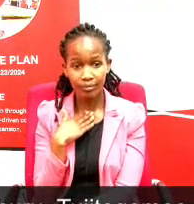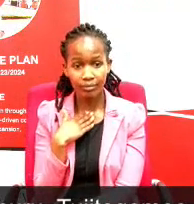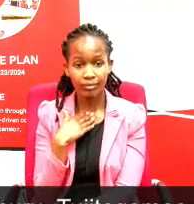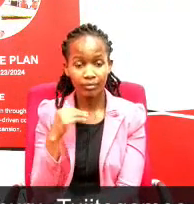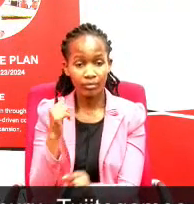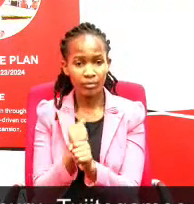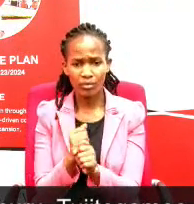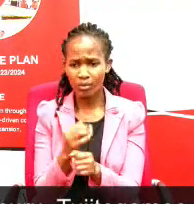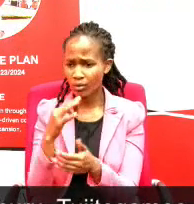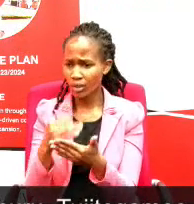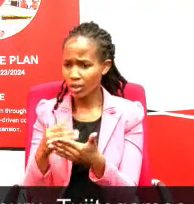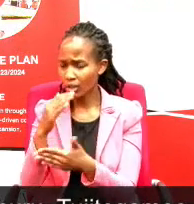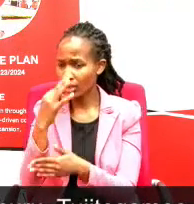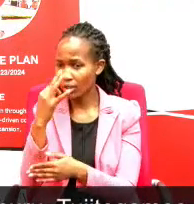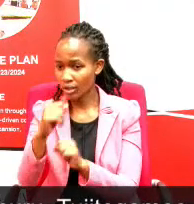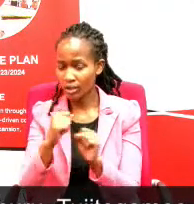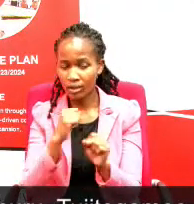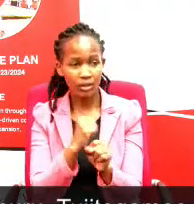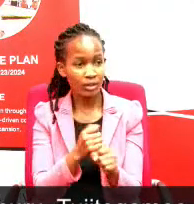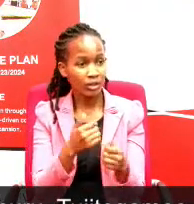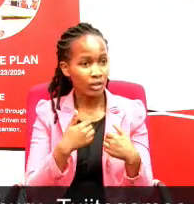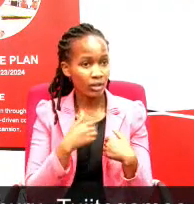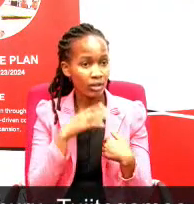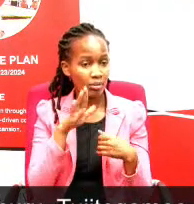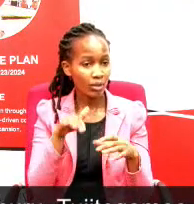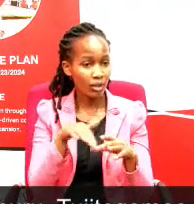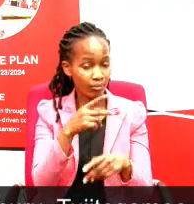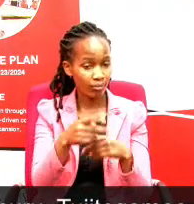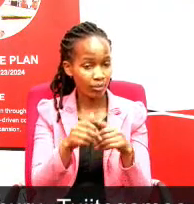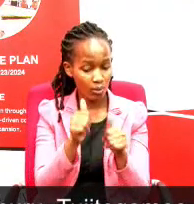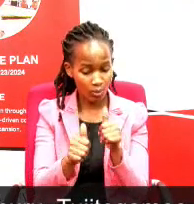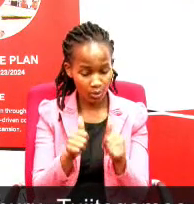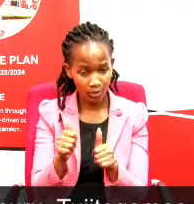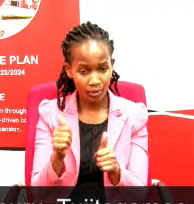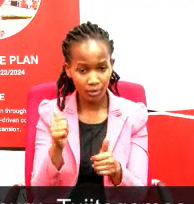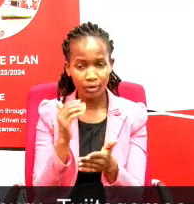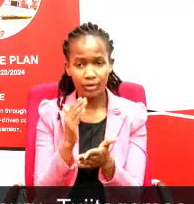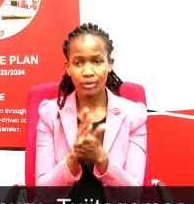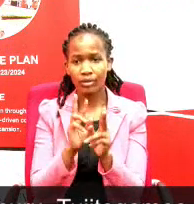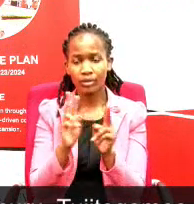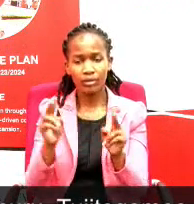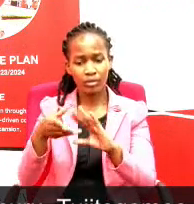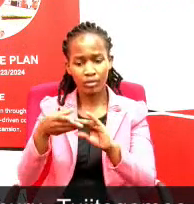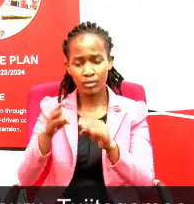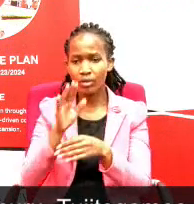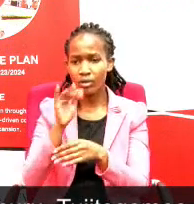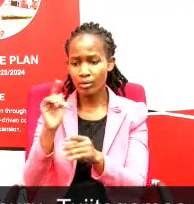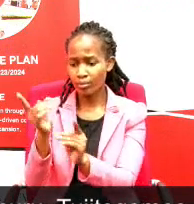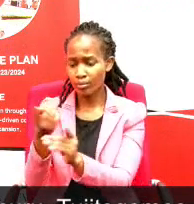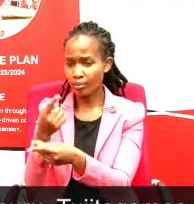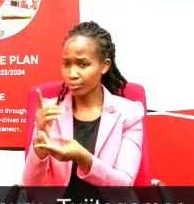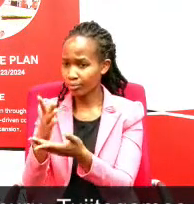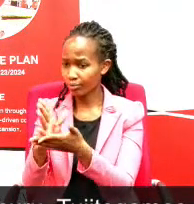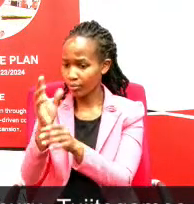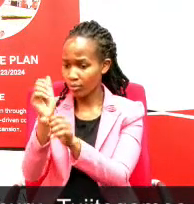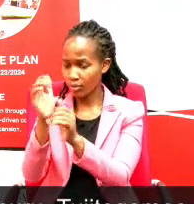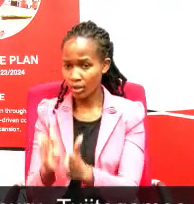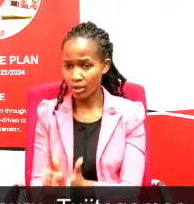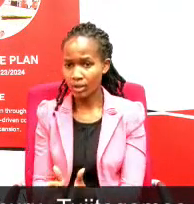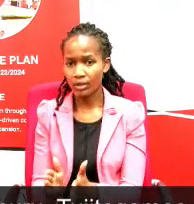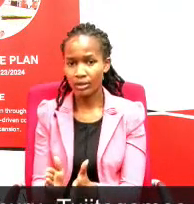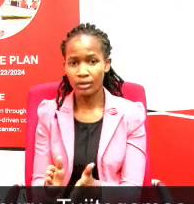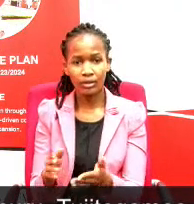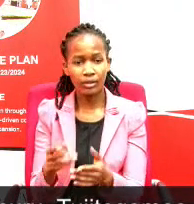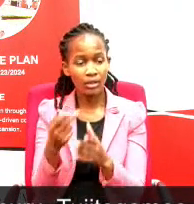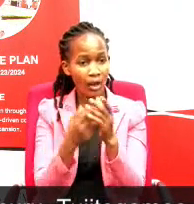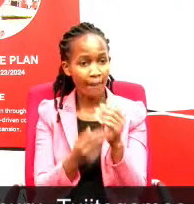over the next 3 years. So having been a process that was co-created by the different stakeholders, both